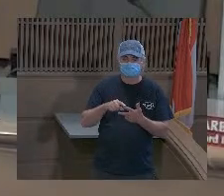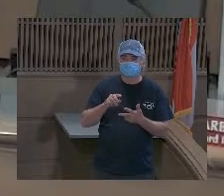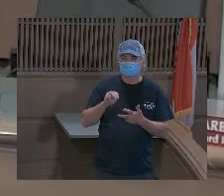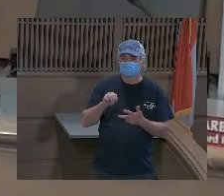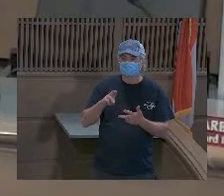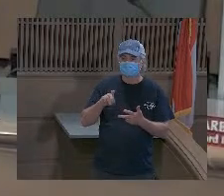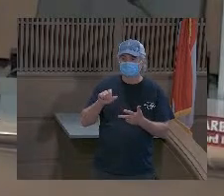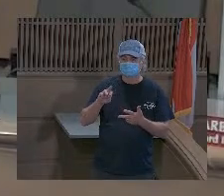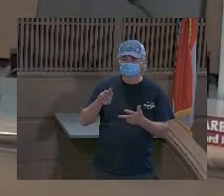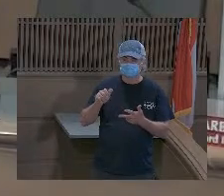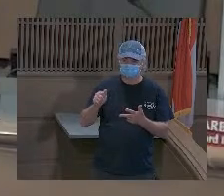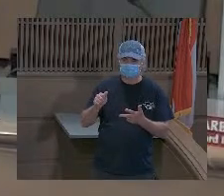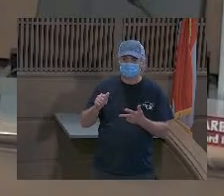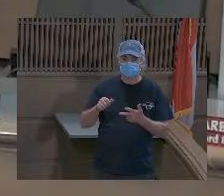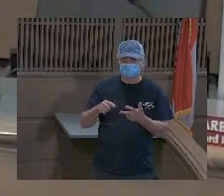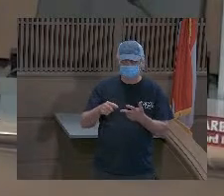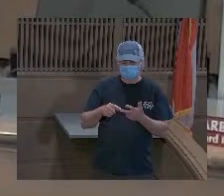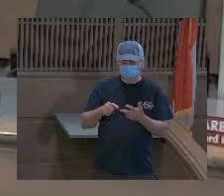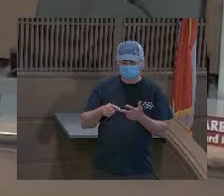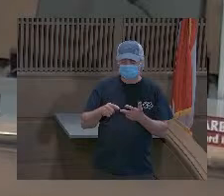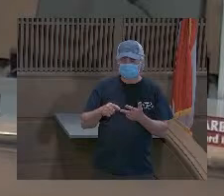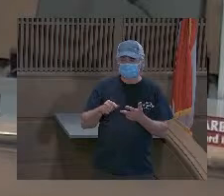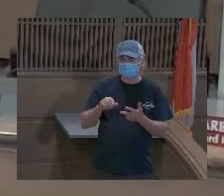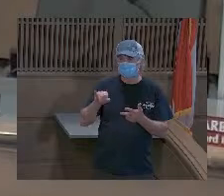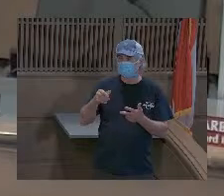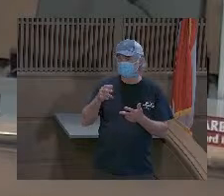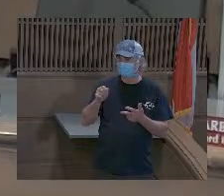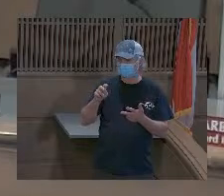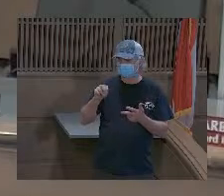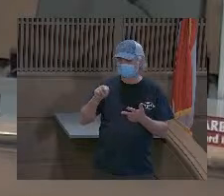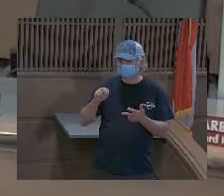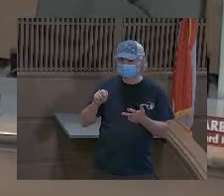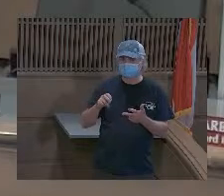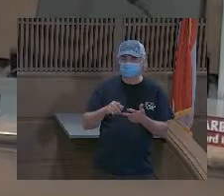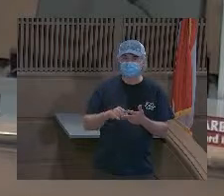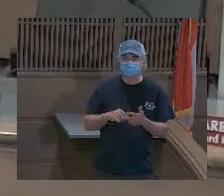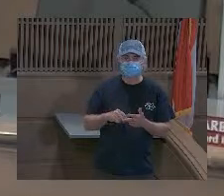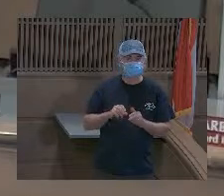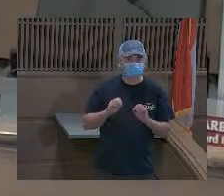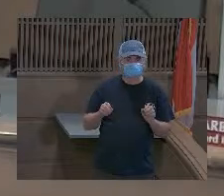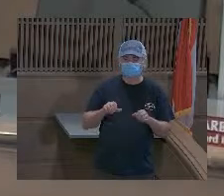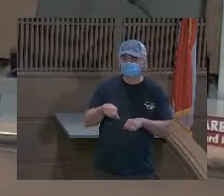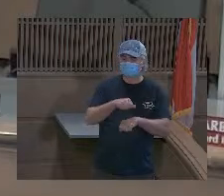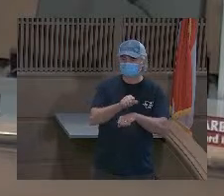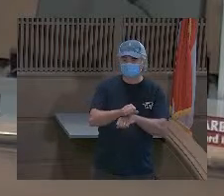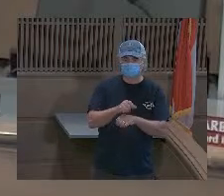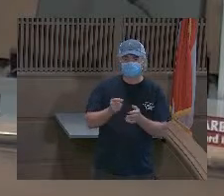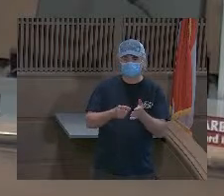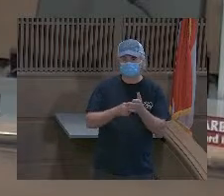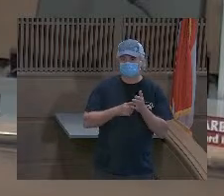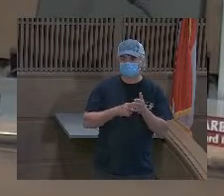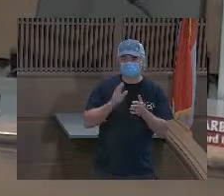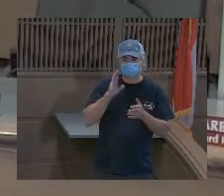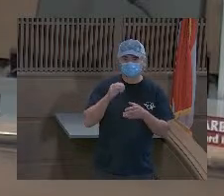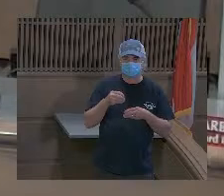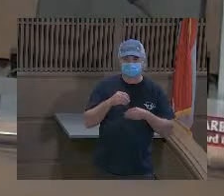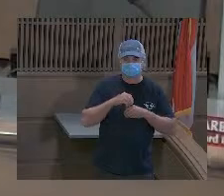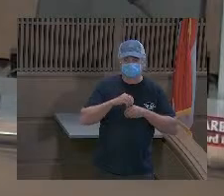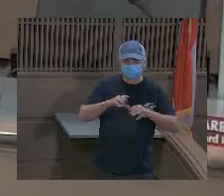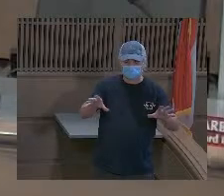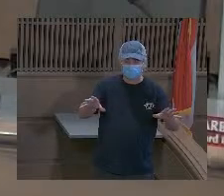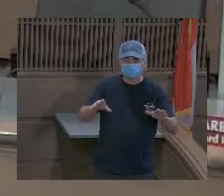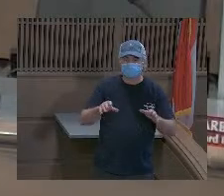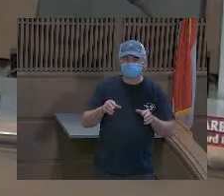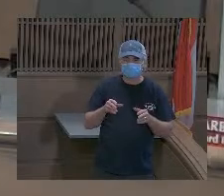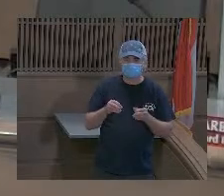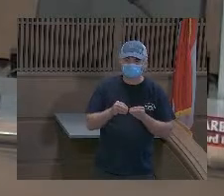as well. No appointment or pre-registration required. There will be some information going out later